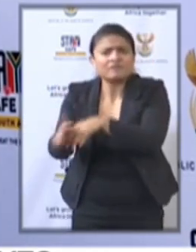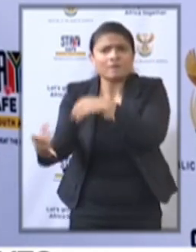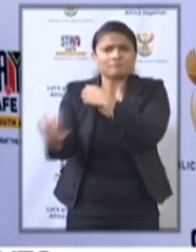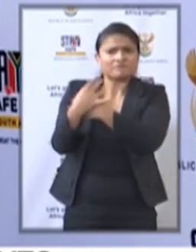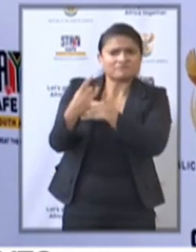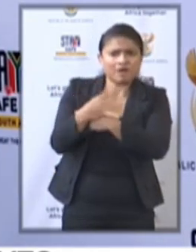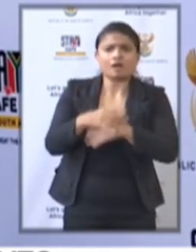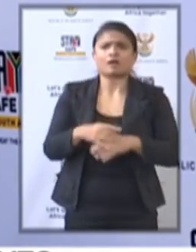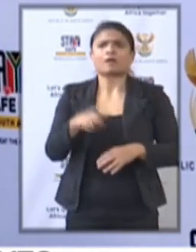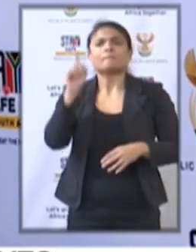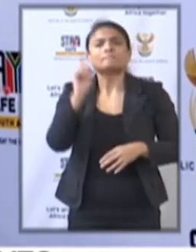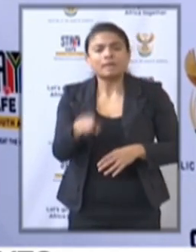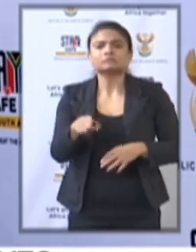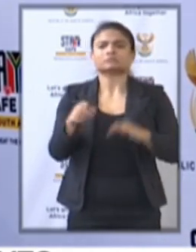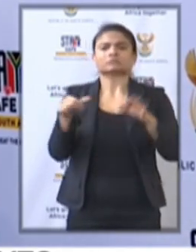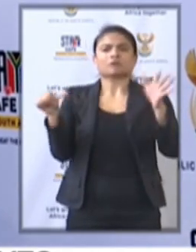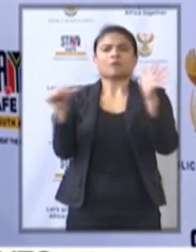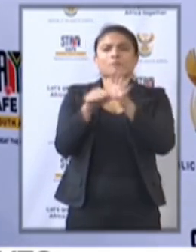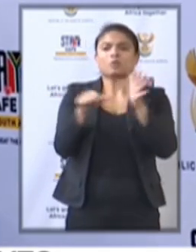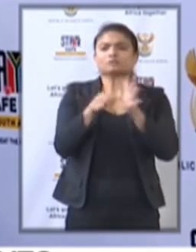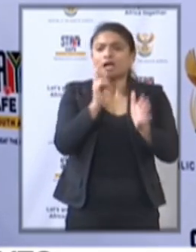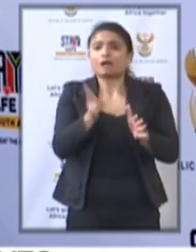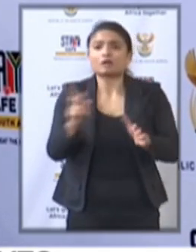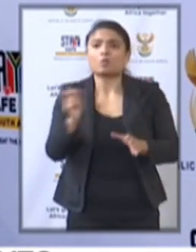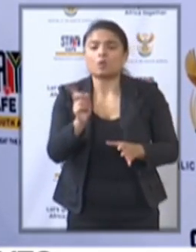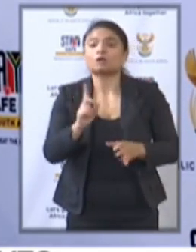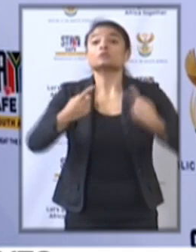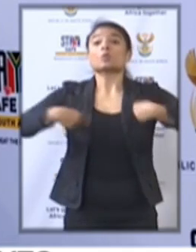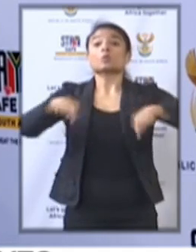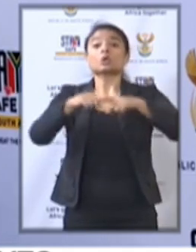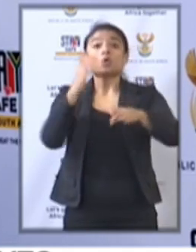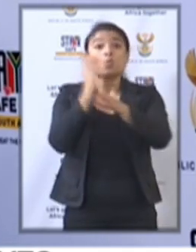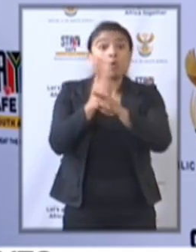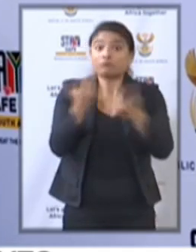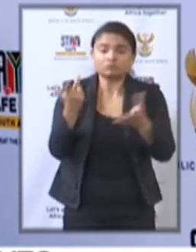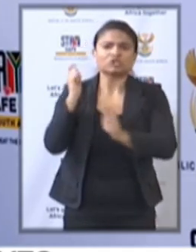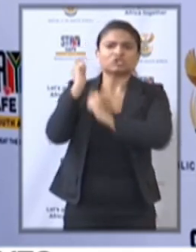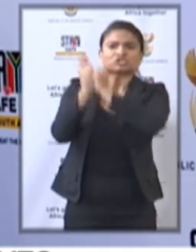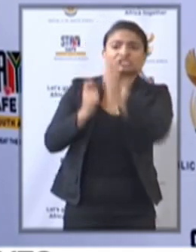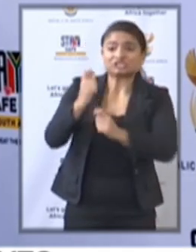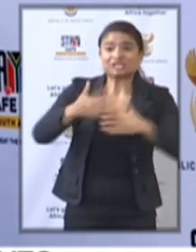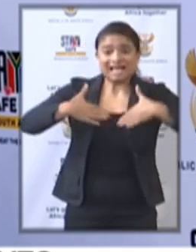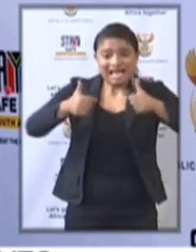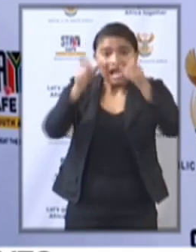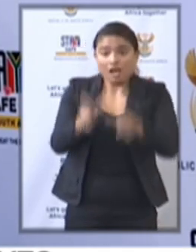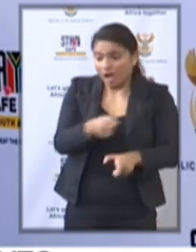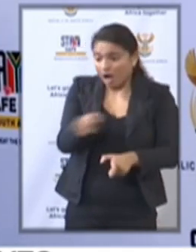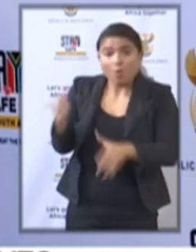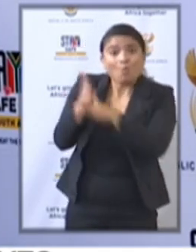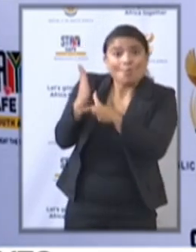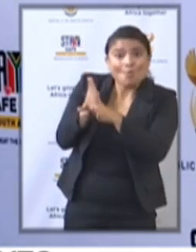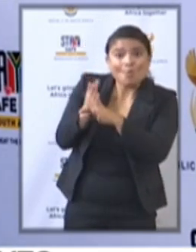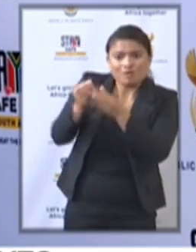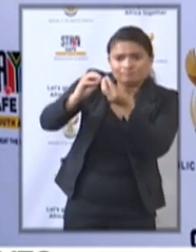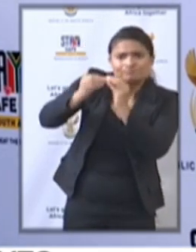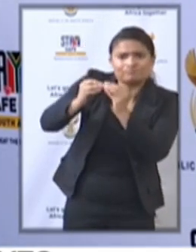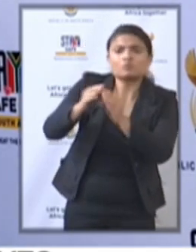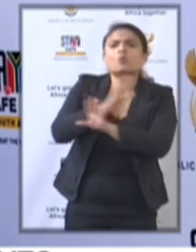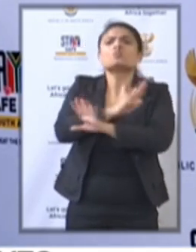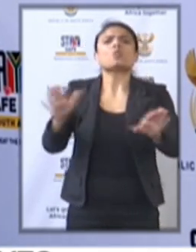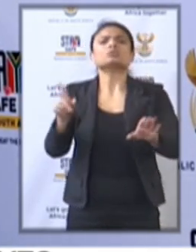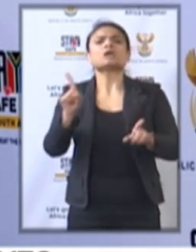sisebenza nezinyanga nabanye abalaphi bakithi bomdabu akuyona into eyenzeka ngoba naku kube